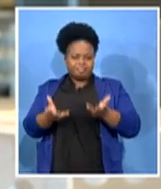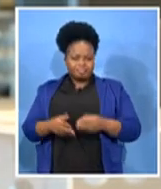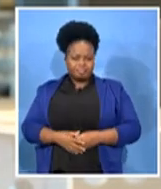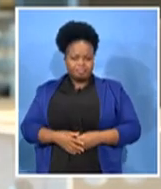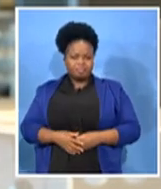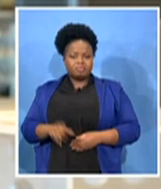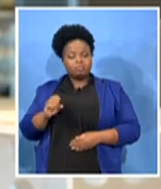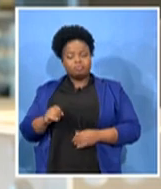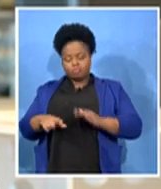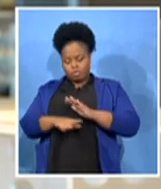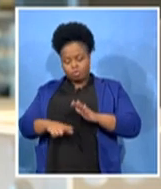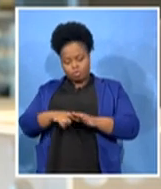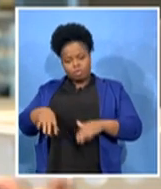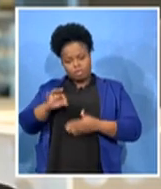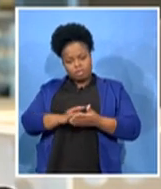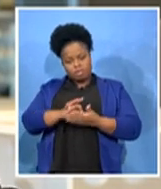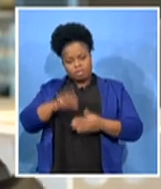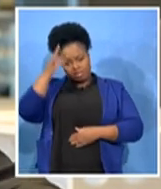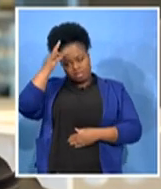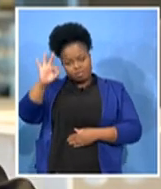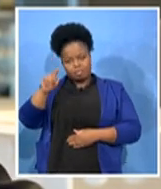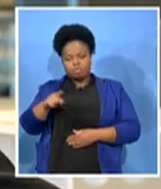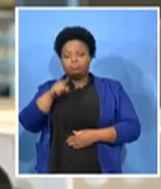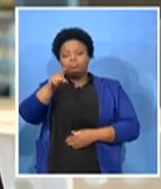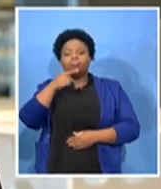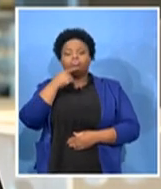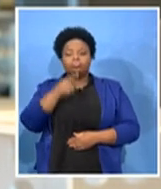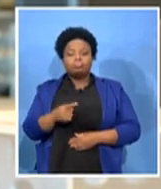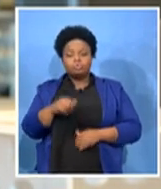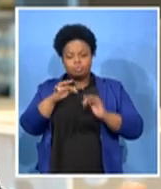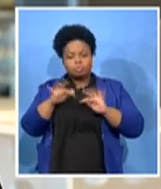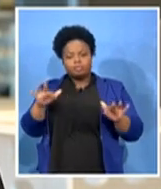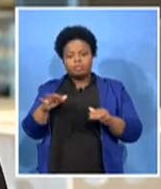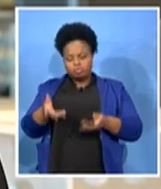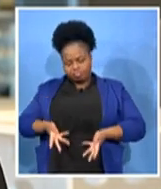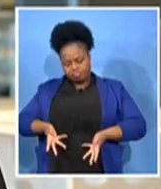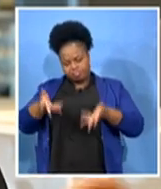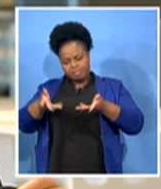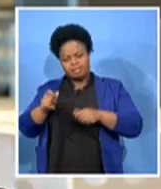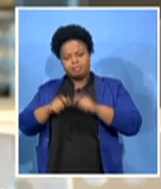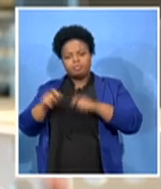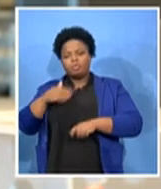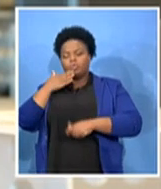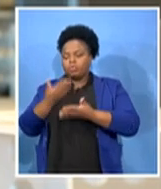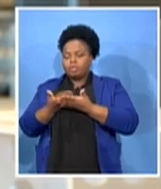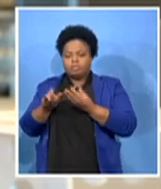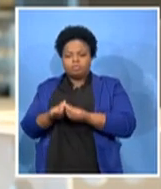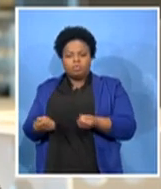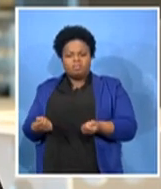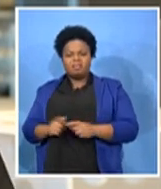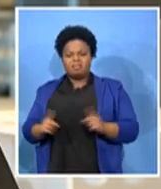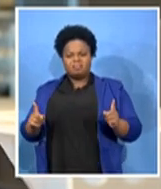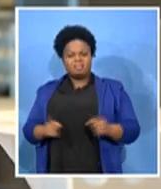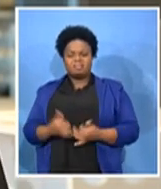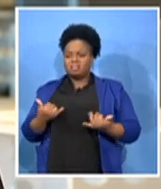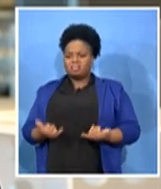you are saying to people, you will send people who will be able to deal with those things. But based on the track record, so what